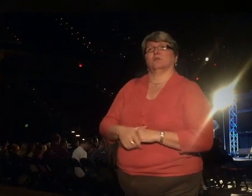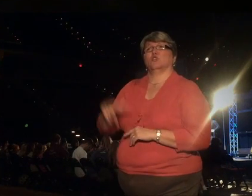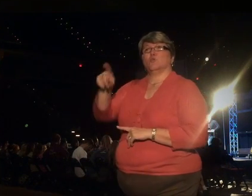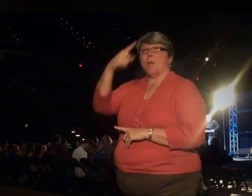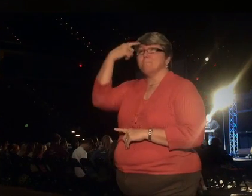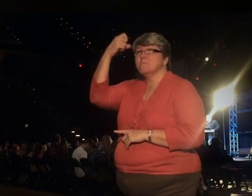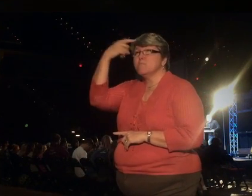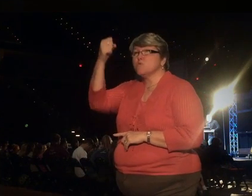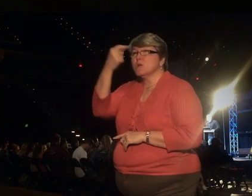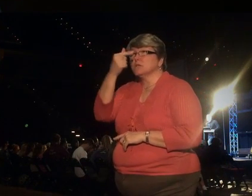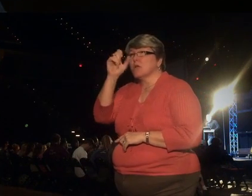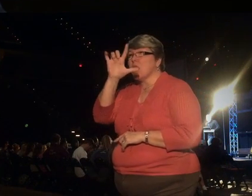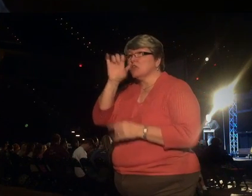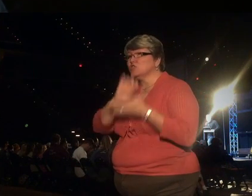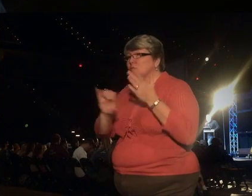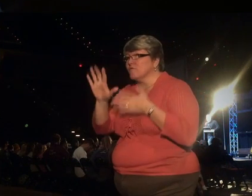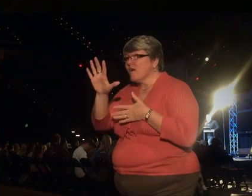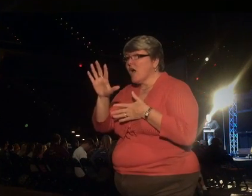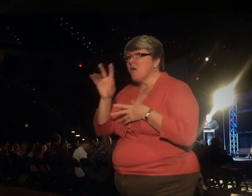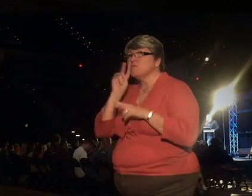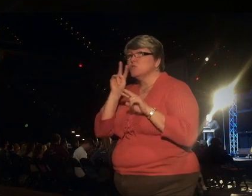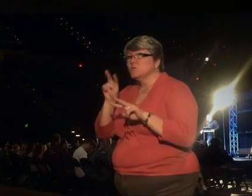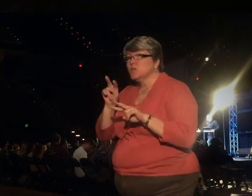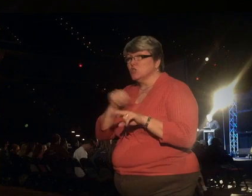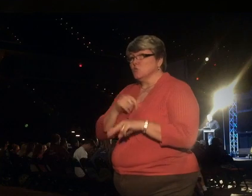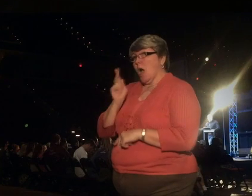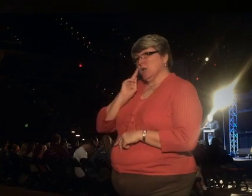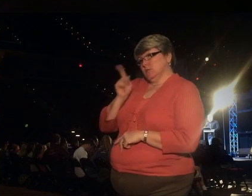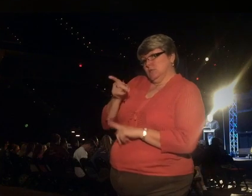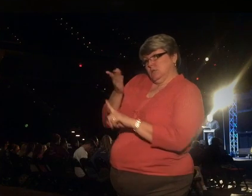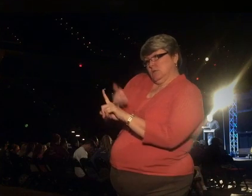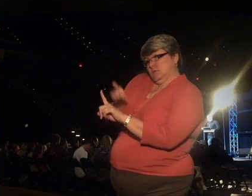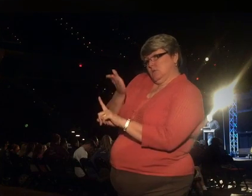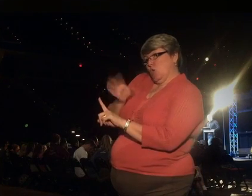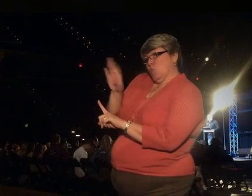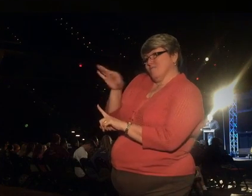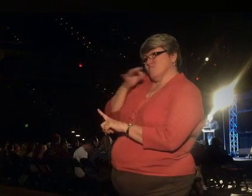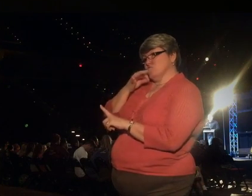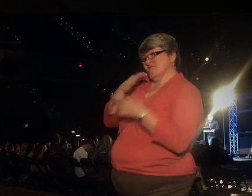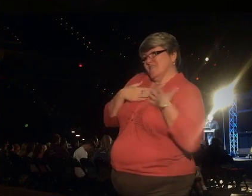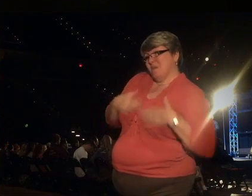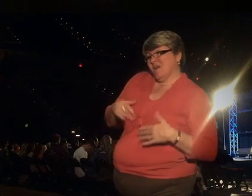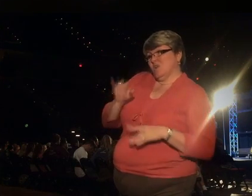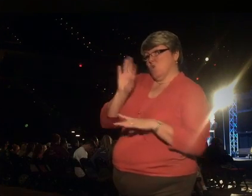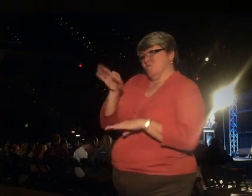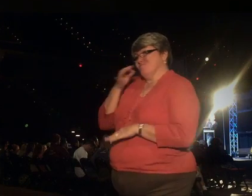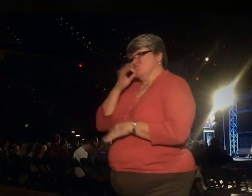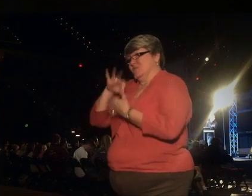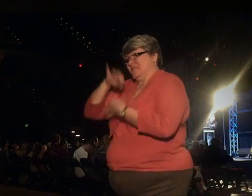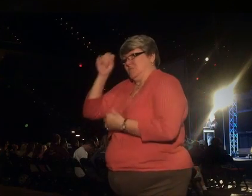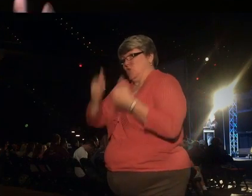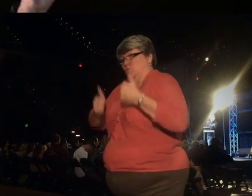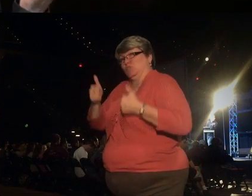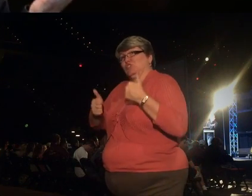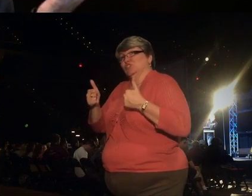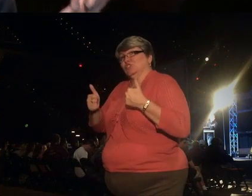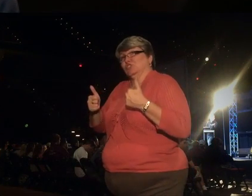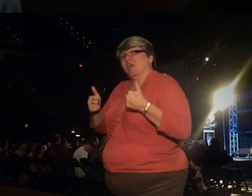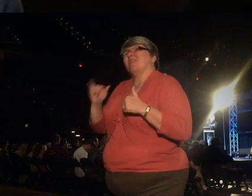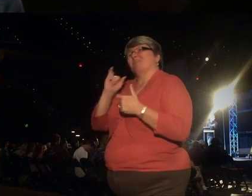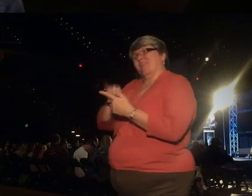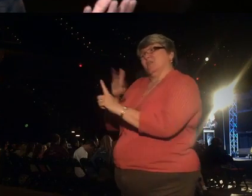Galatians 5 and you see it. Do I see in this person the fruits of the flesh, or do I see in them the fruits of the Spirit? Because this is what I want to